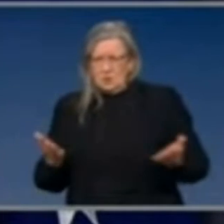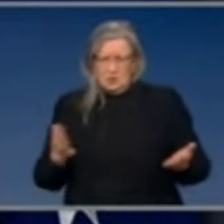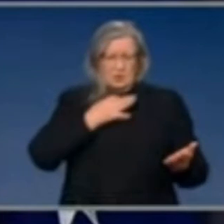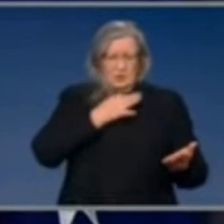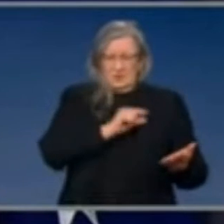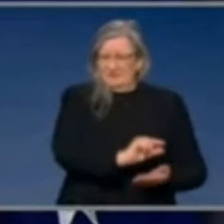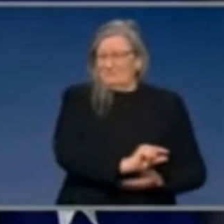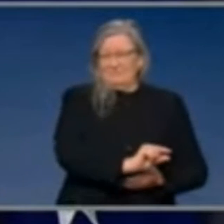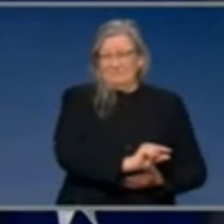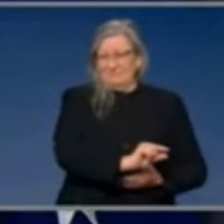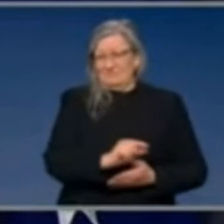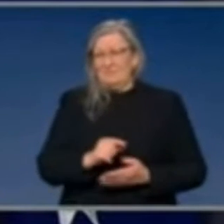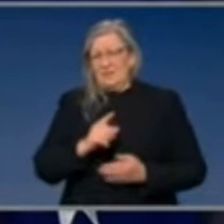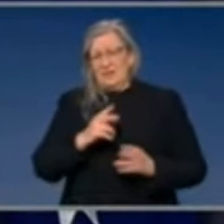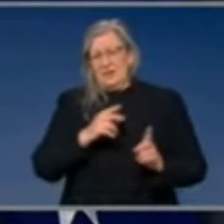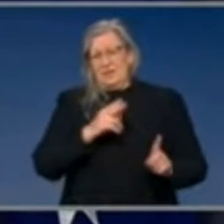that